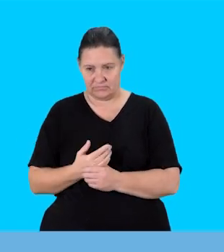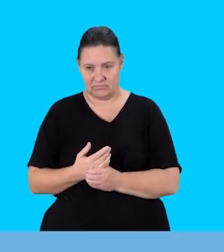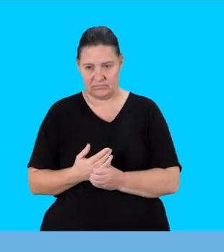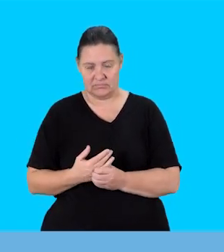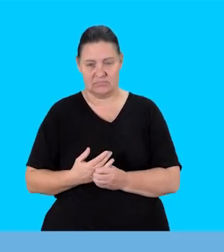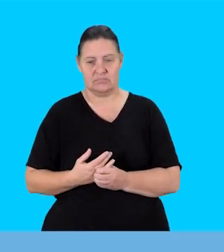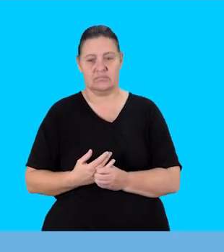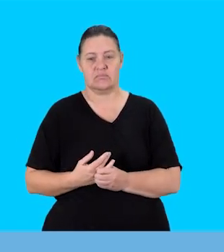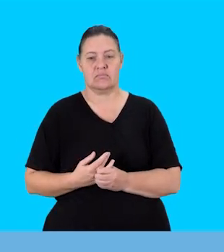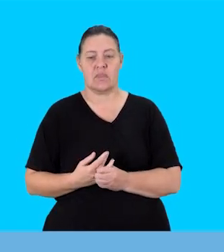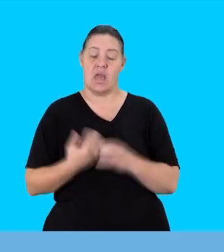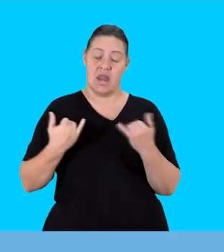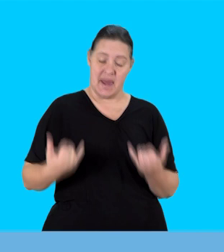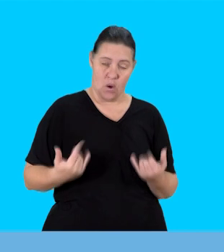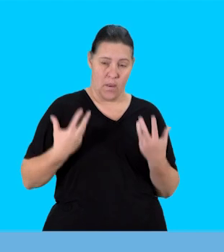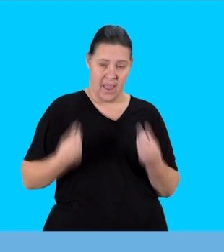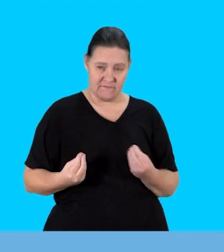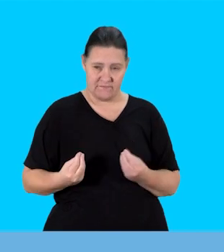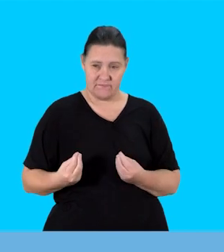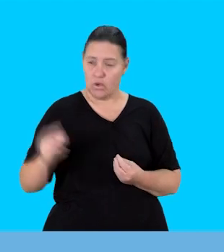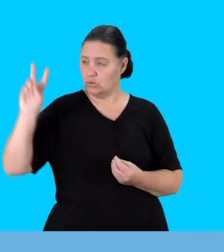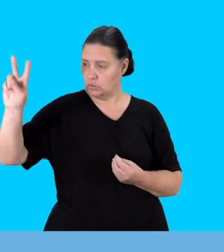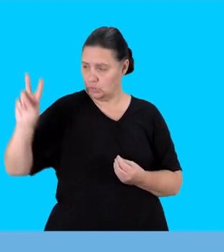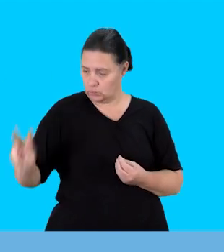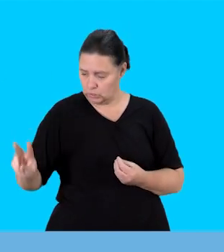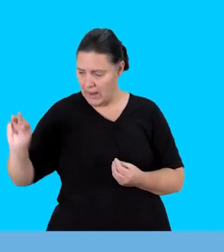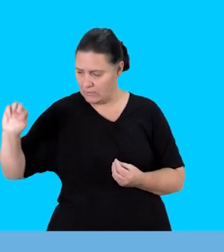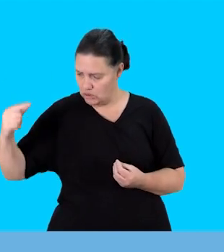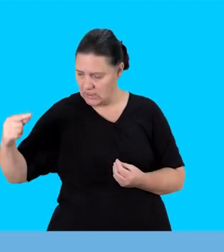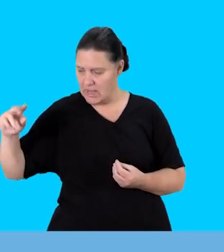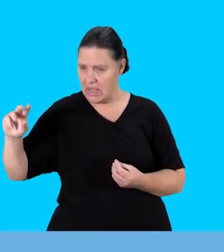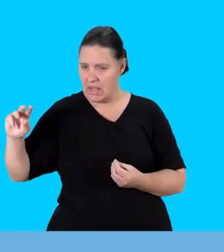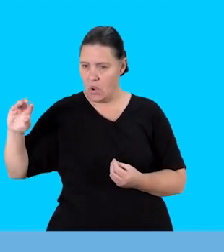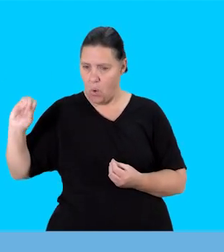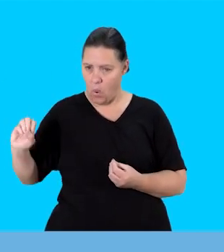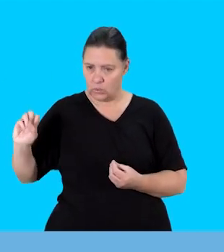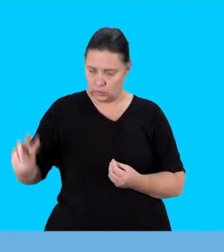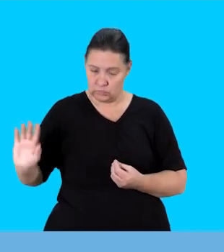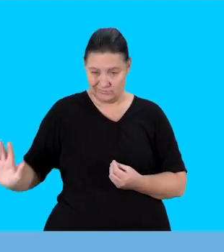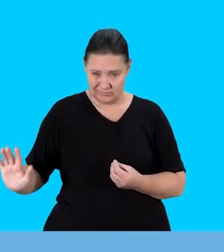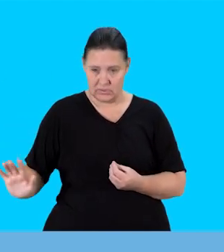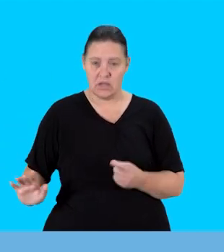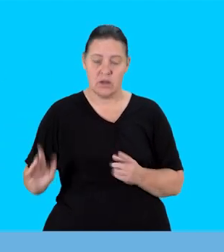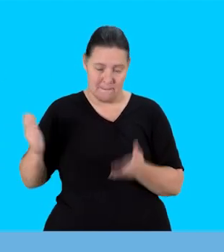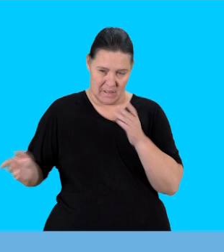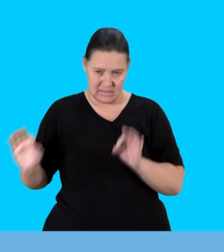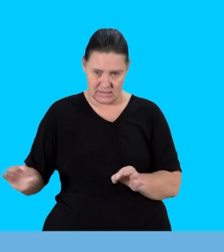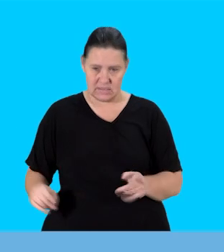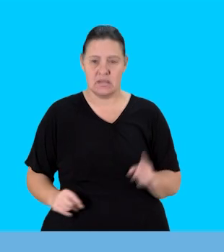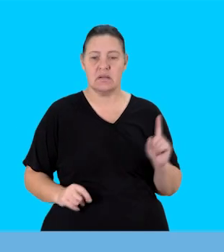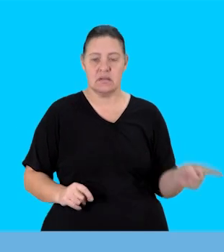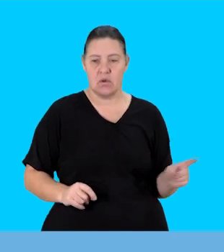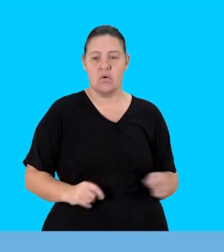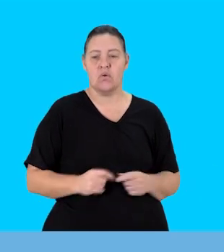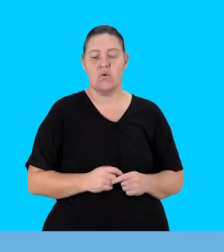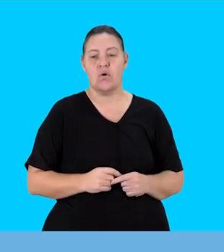also have 2 oxygen. So now that we have 2 magnesium, the magnesiums, they are balanced. Oxygen, there's